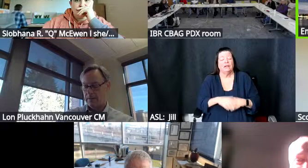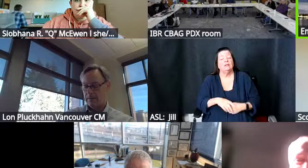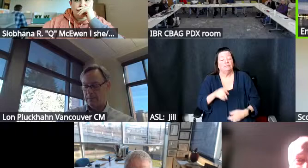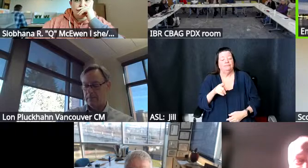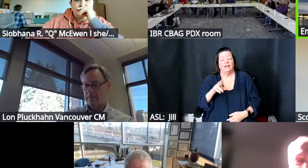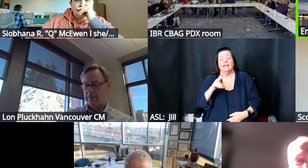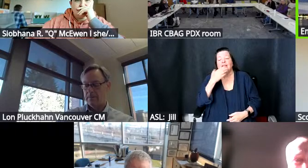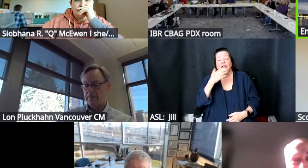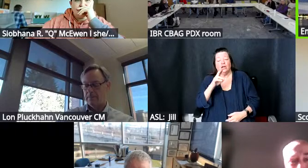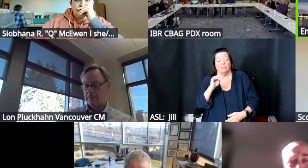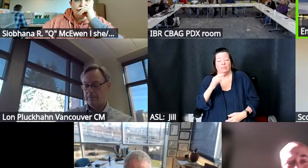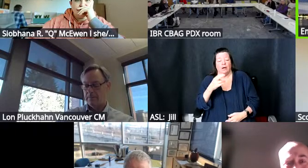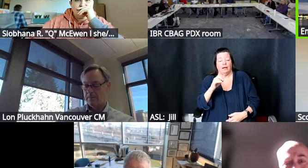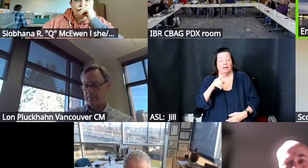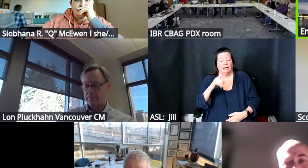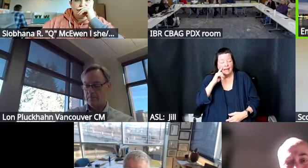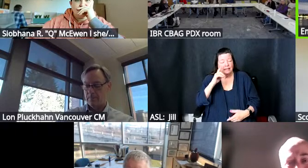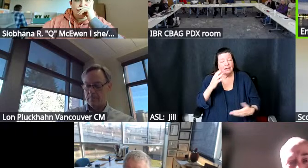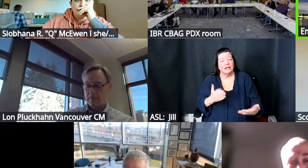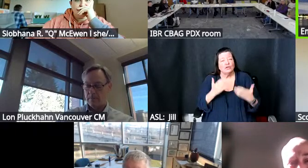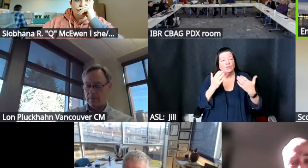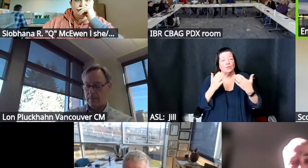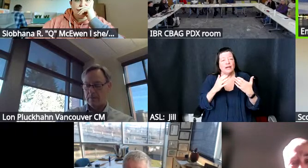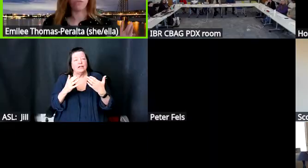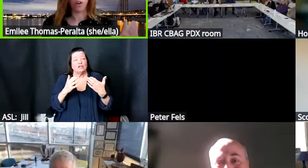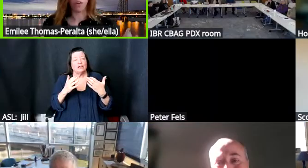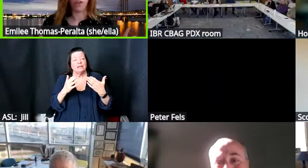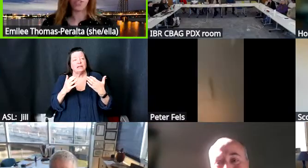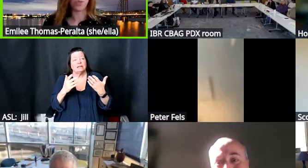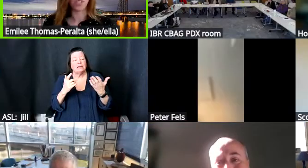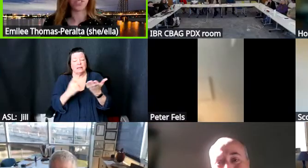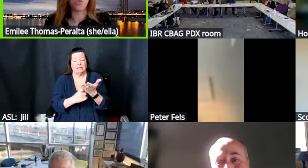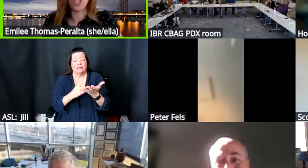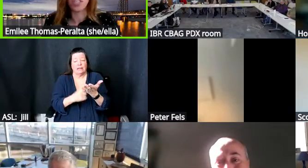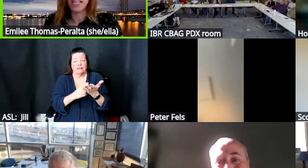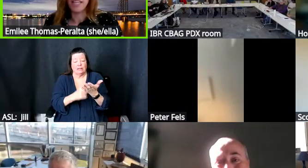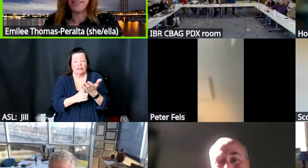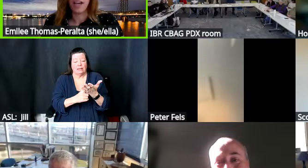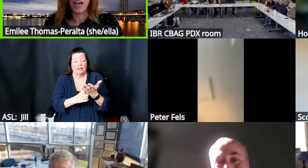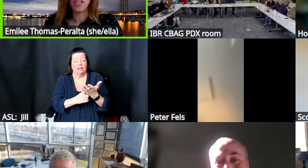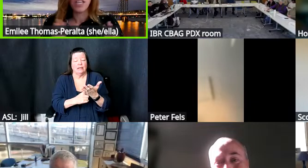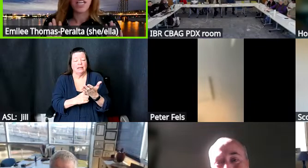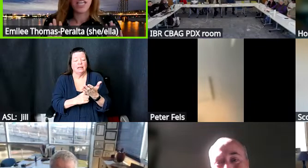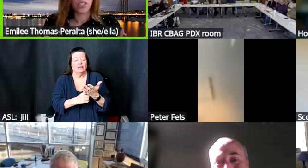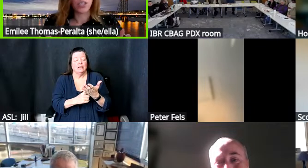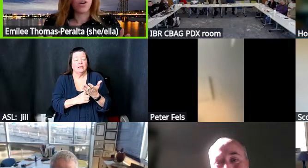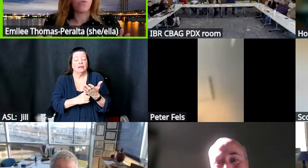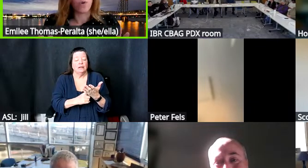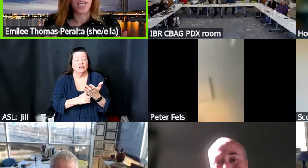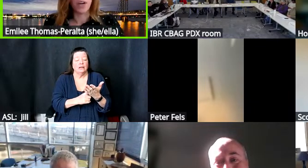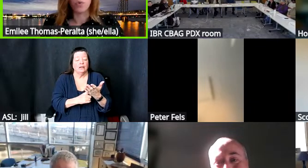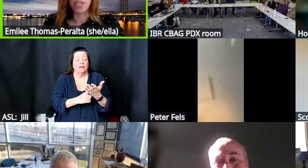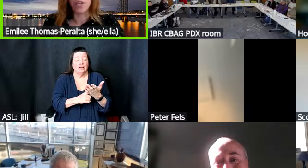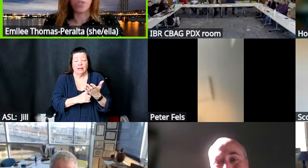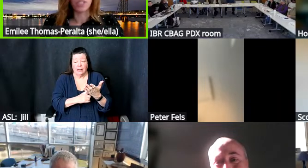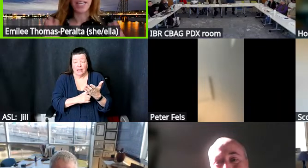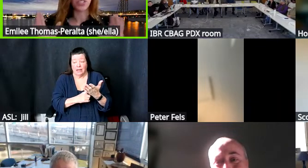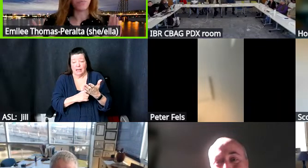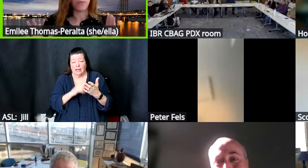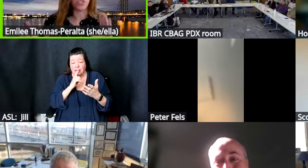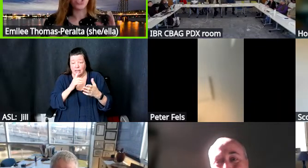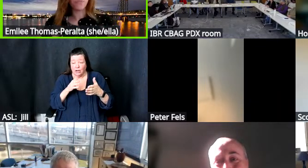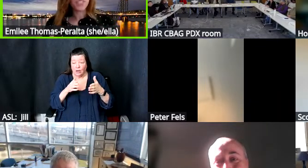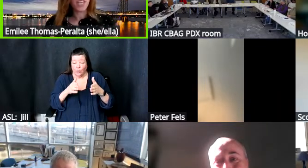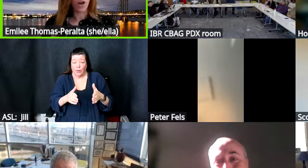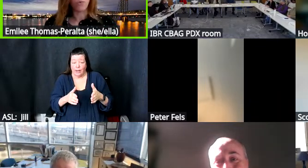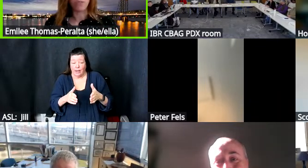of raises a question, and the whole discussion so far around this raises a question in that, is there a way that we would like to